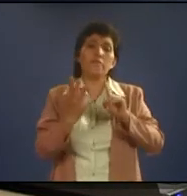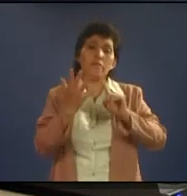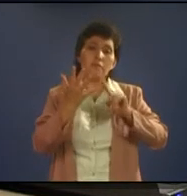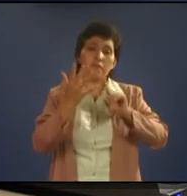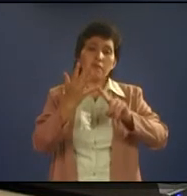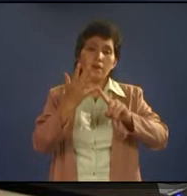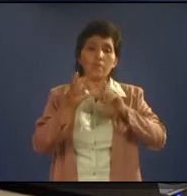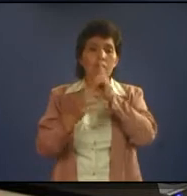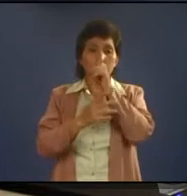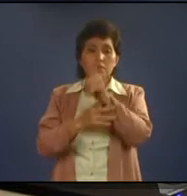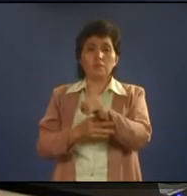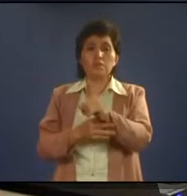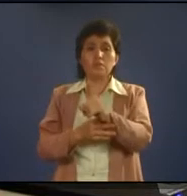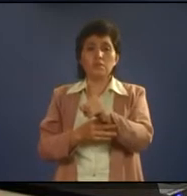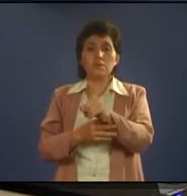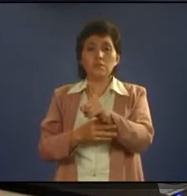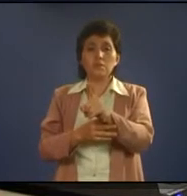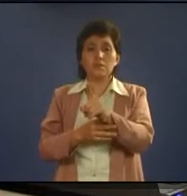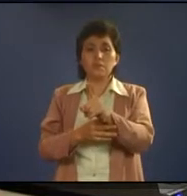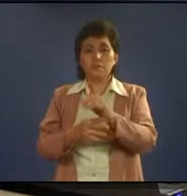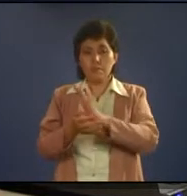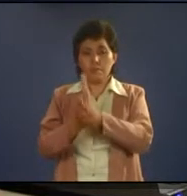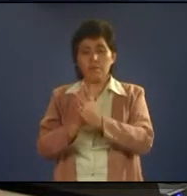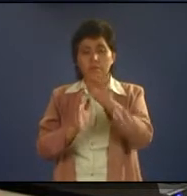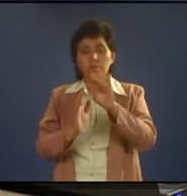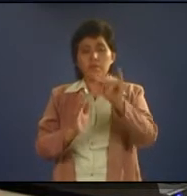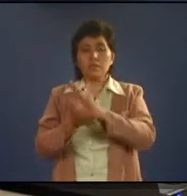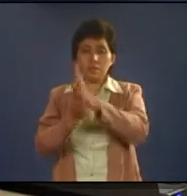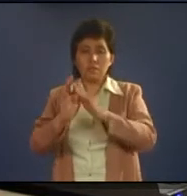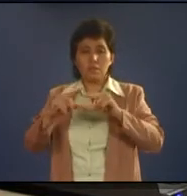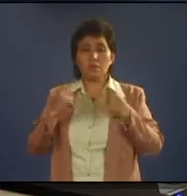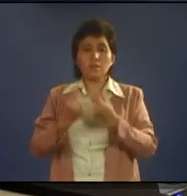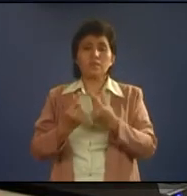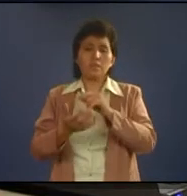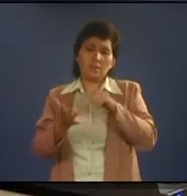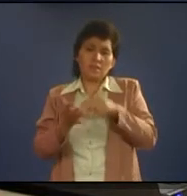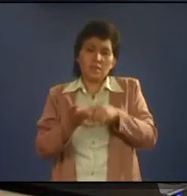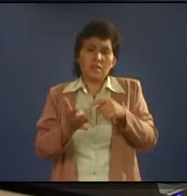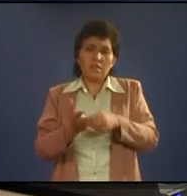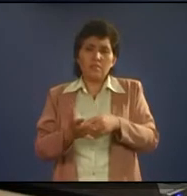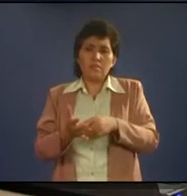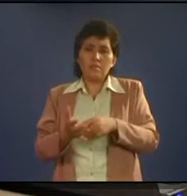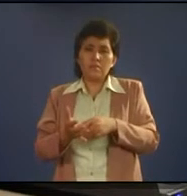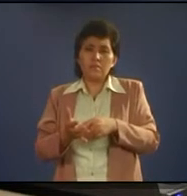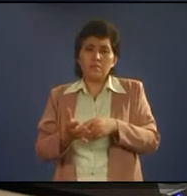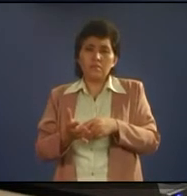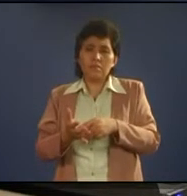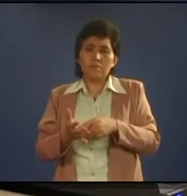means you saying bye-bye to your group, okay? But this one, sometimes you have a definite closing to